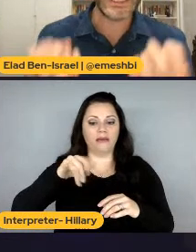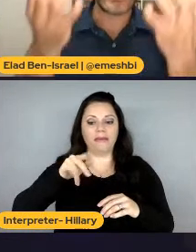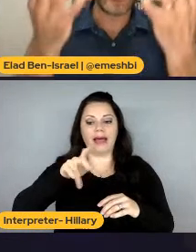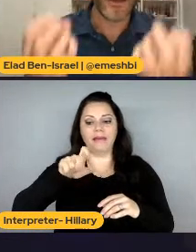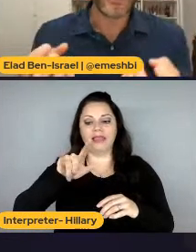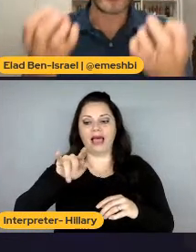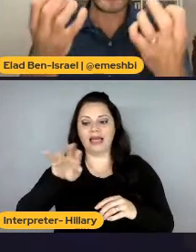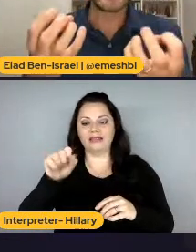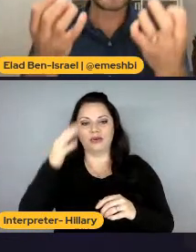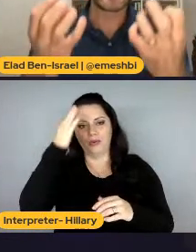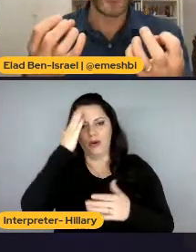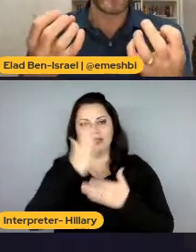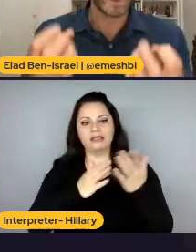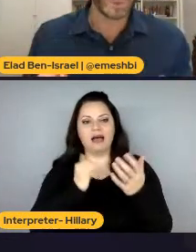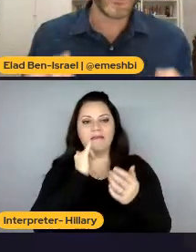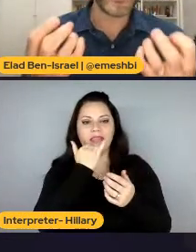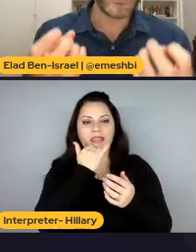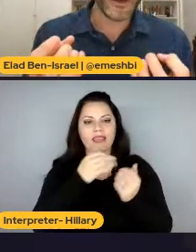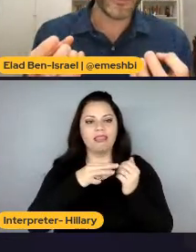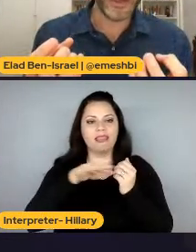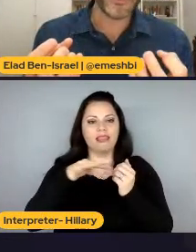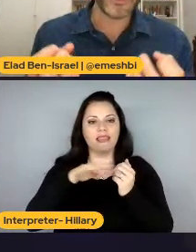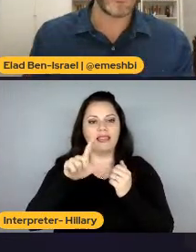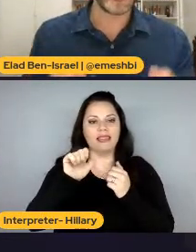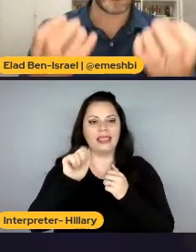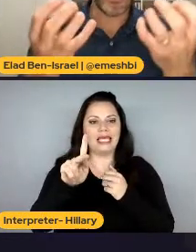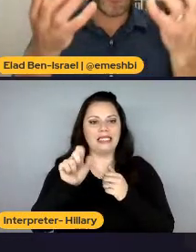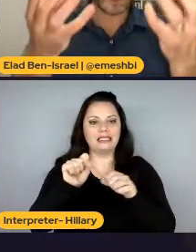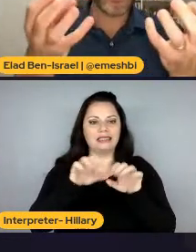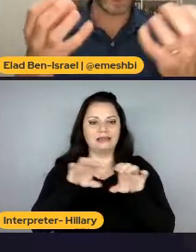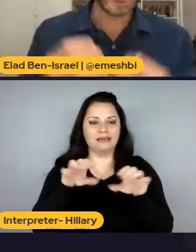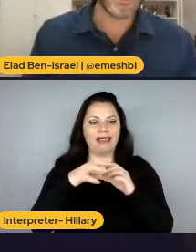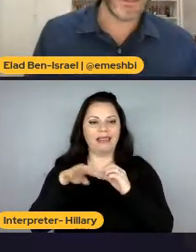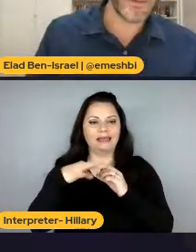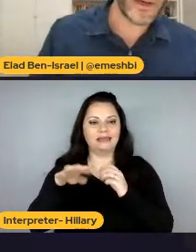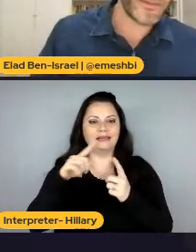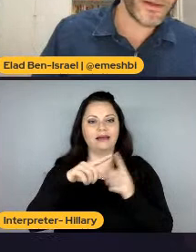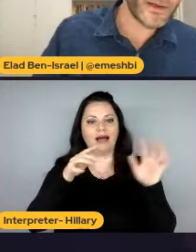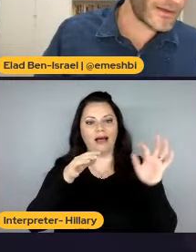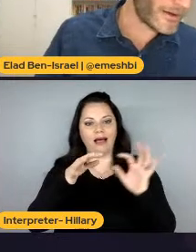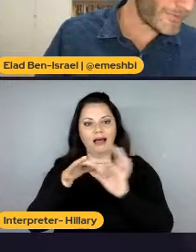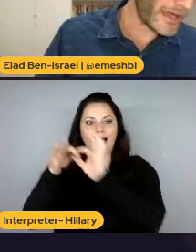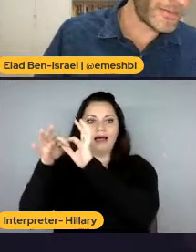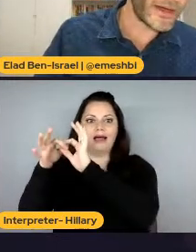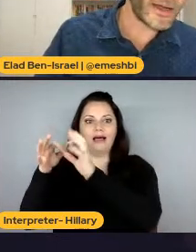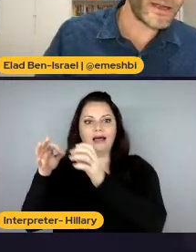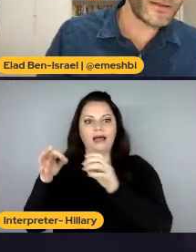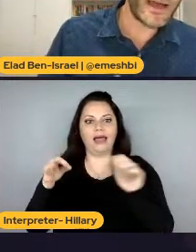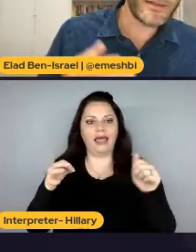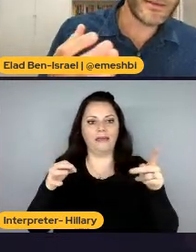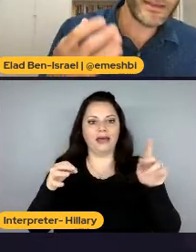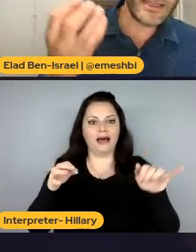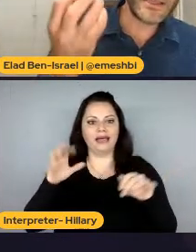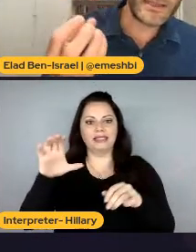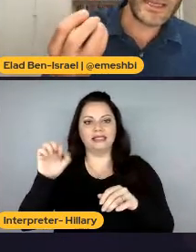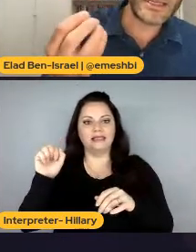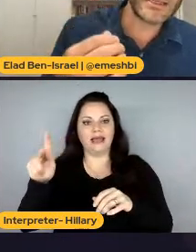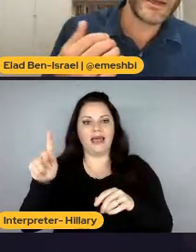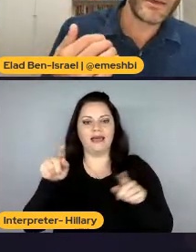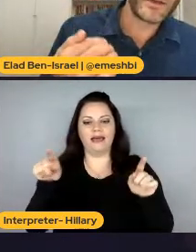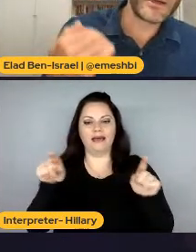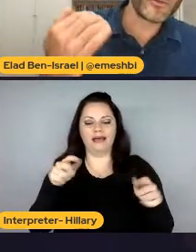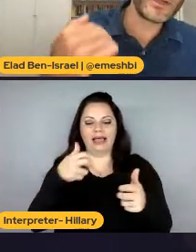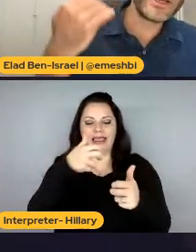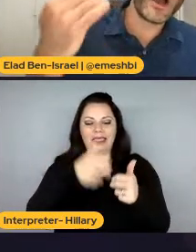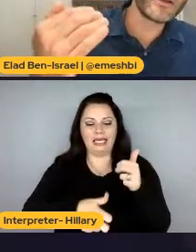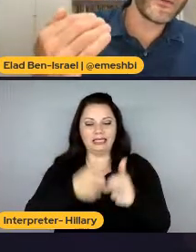some leaks from the code pipeline API up to the CDK pipeline API, and that these